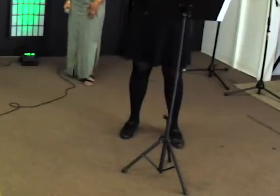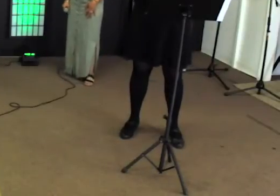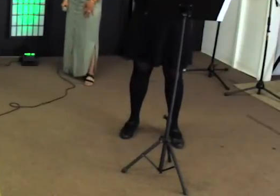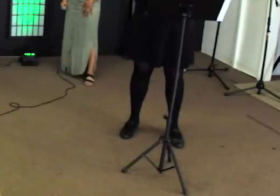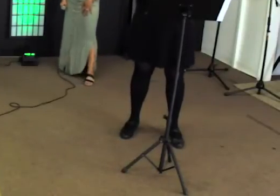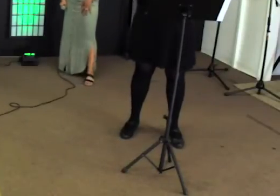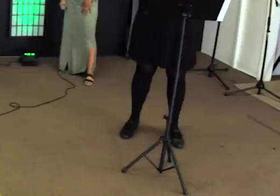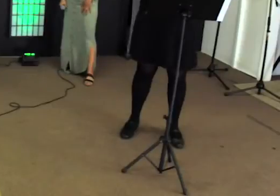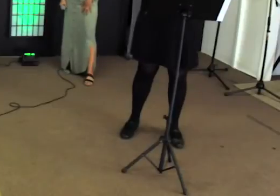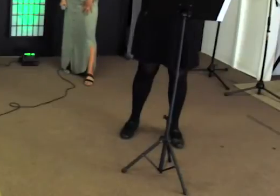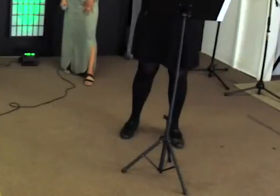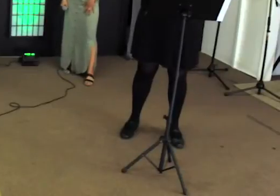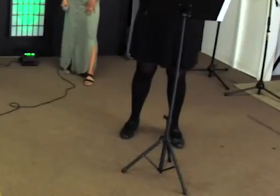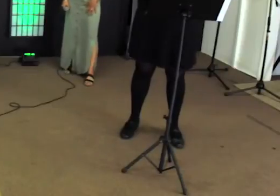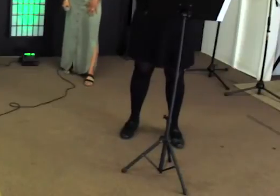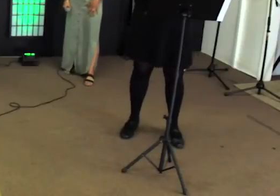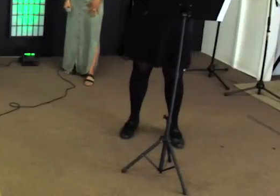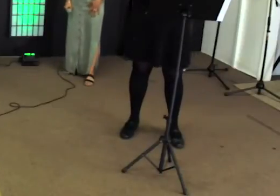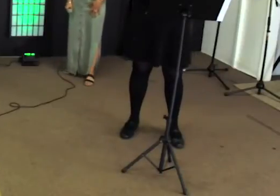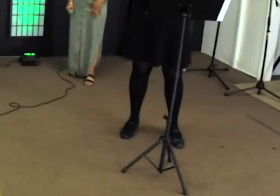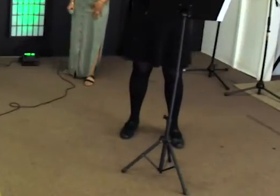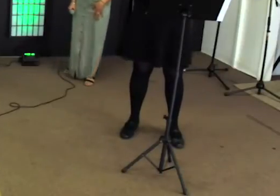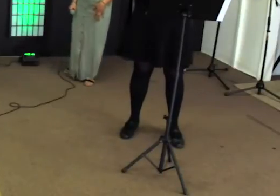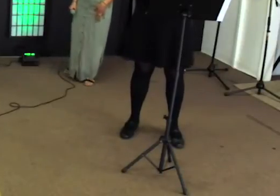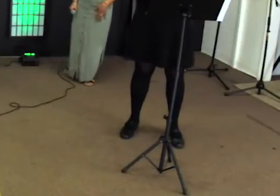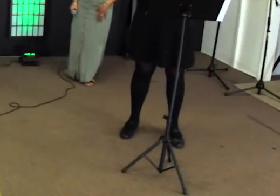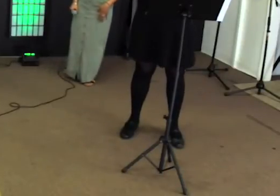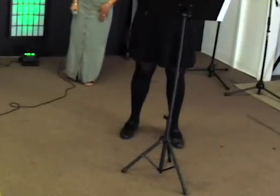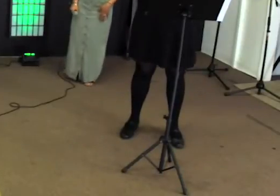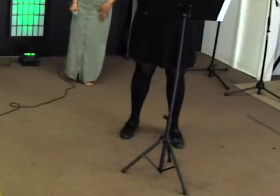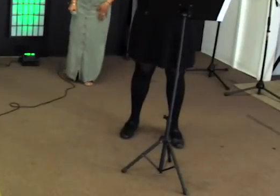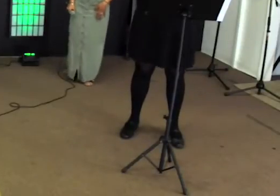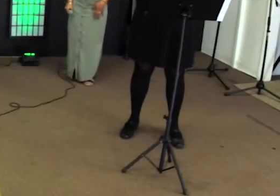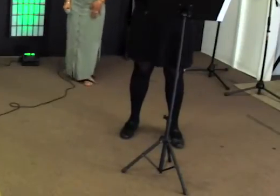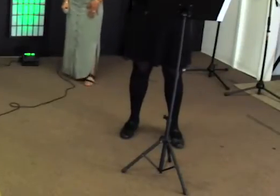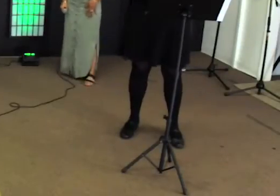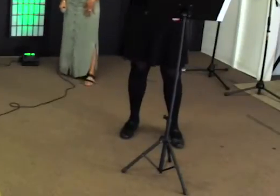that there's going to be no more pain, no more sorrow. Amen. Hallelujah.